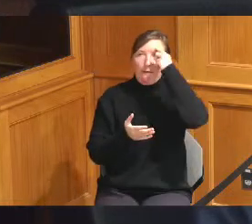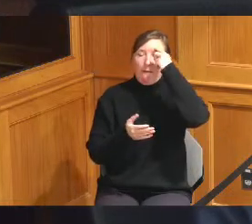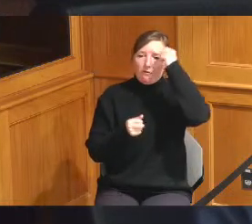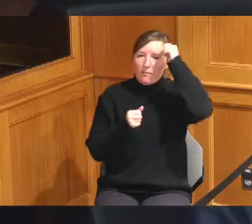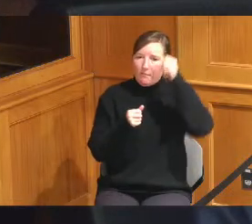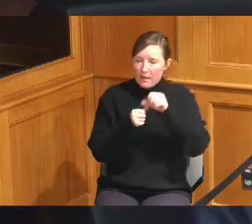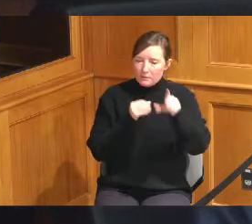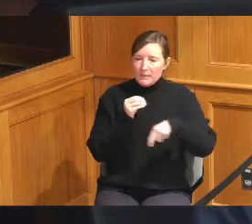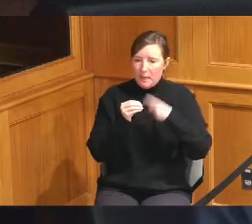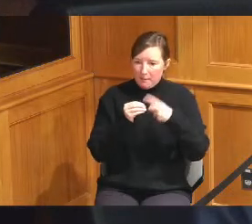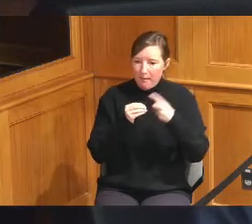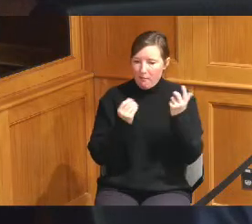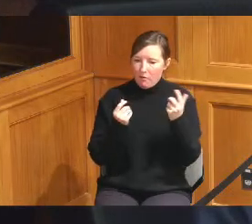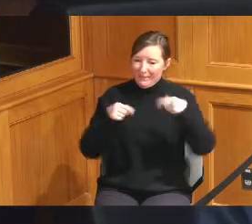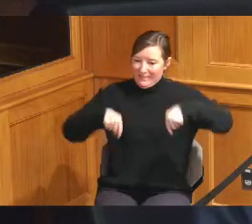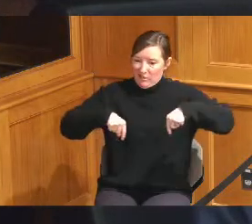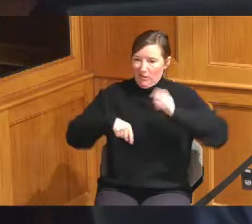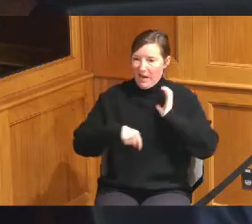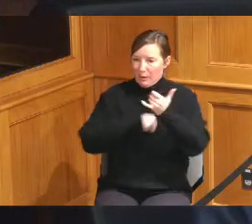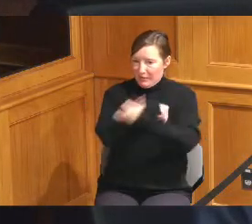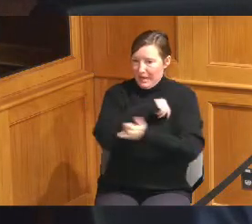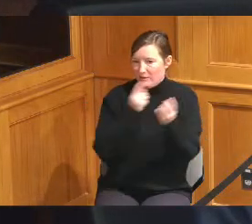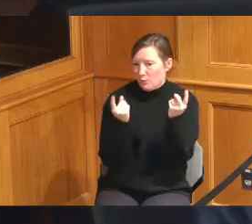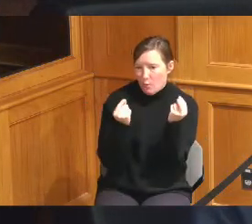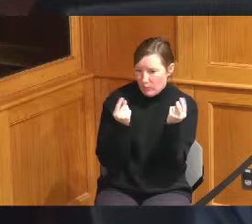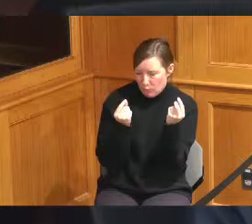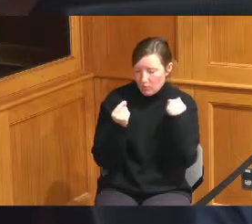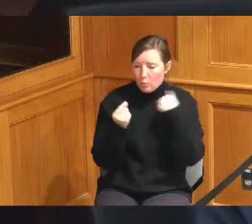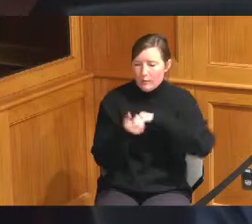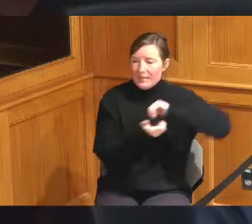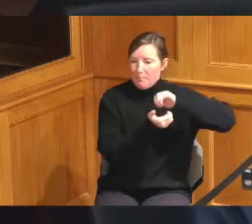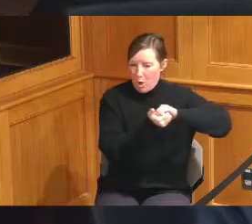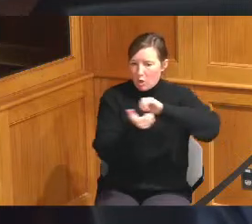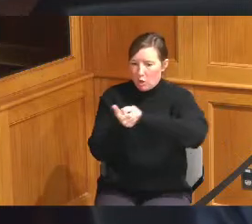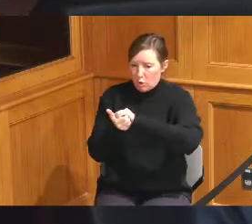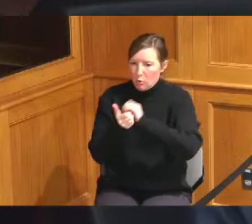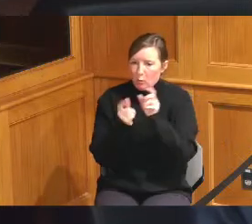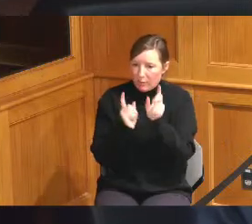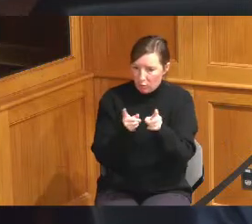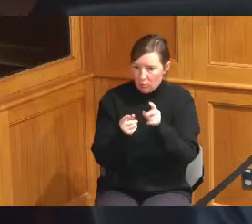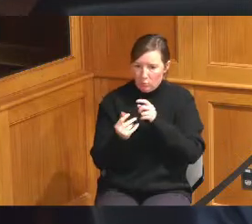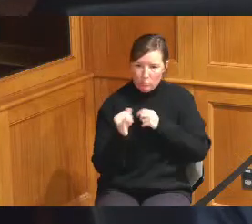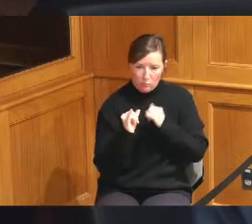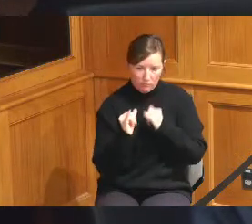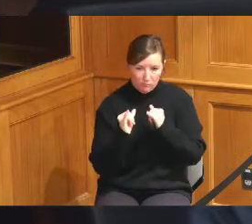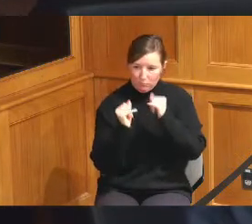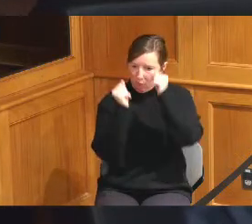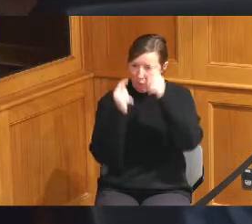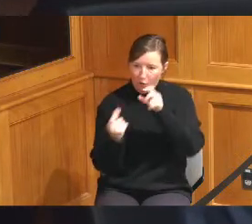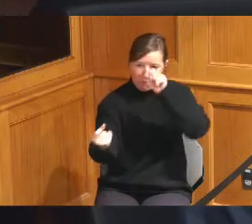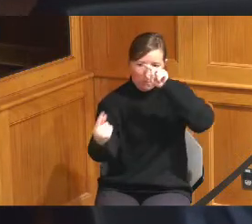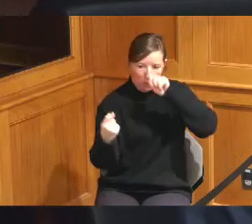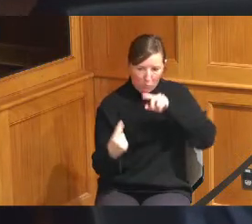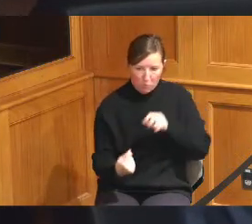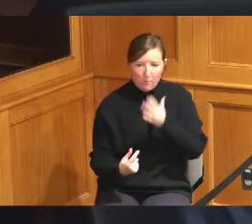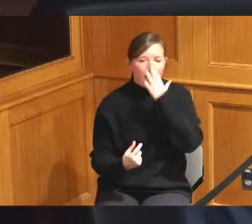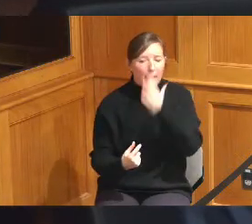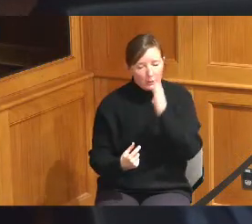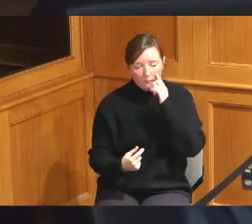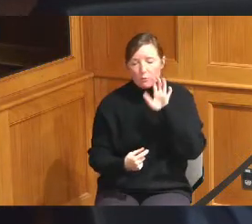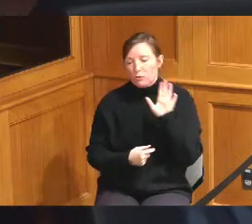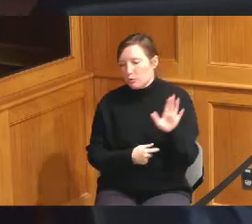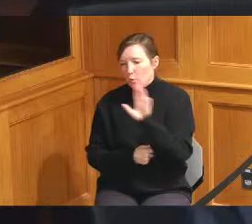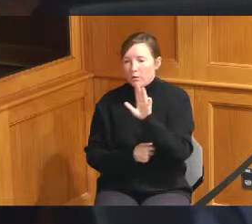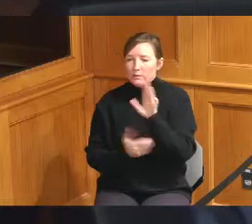work the county does. We are in partnership with you, it seems, on all things. So thank you so much for your service to the